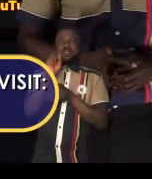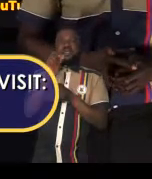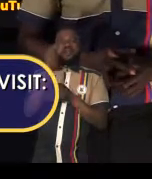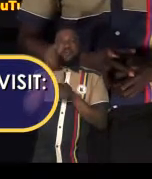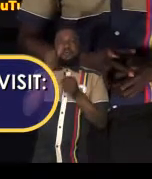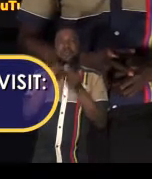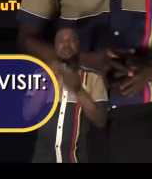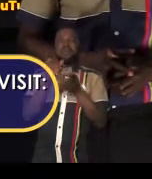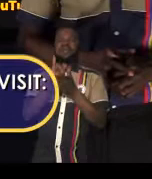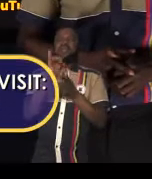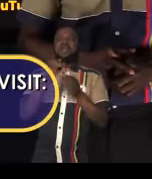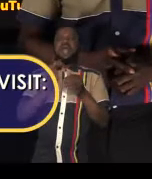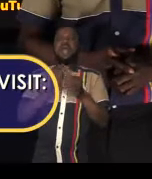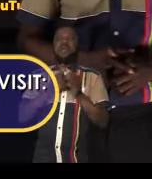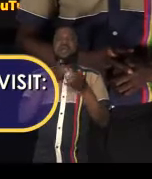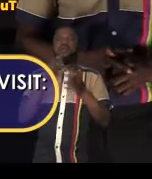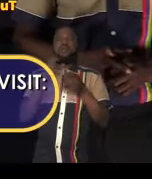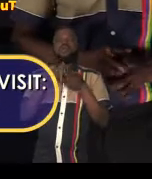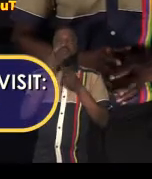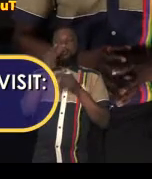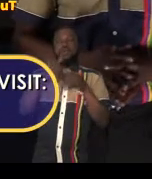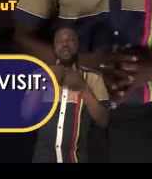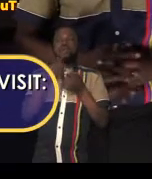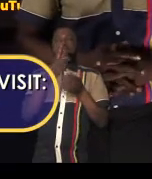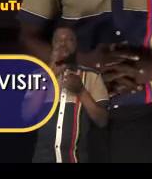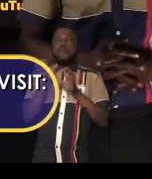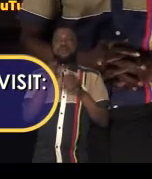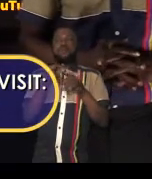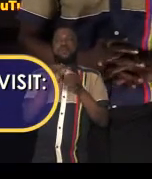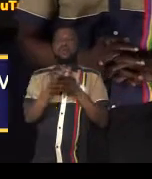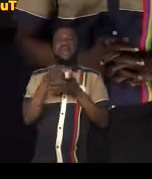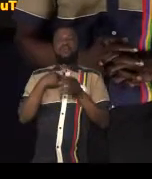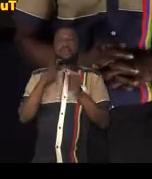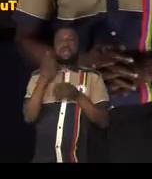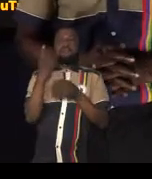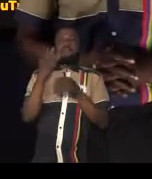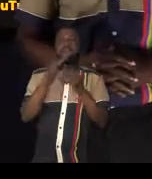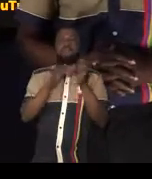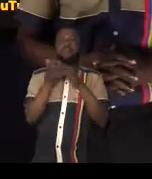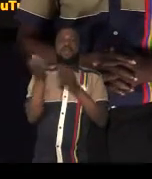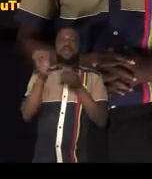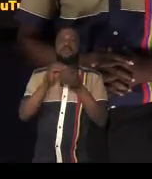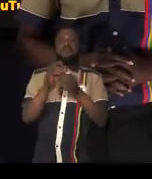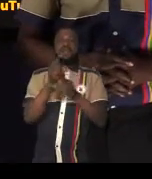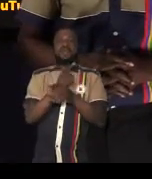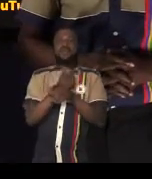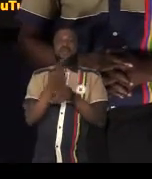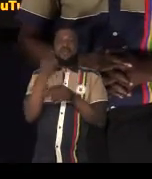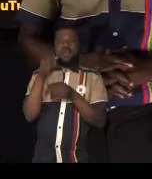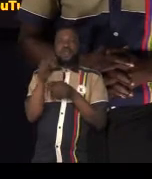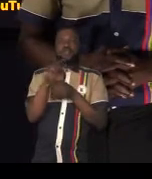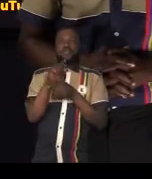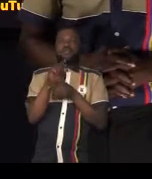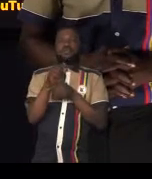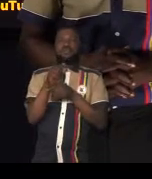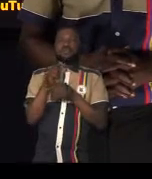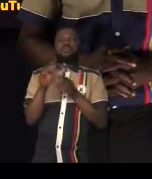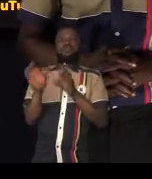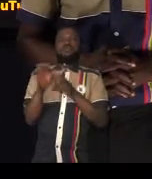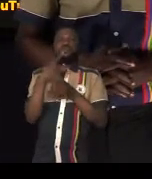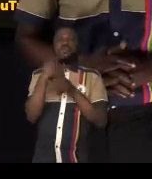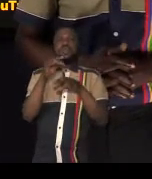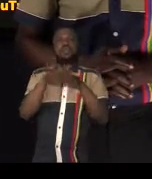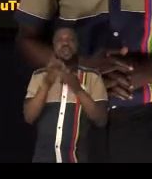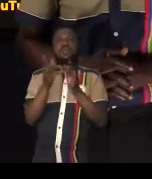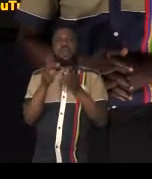bit.ly/LASUBEB-tests. Remember, that's our way of knowing how well you are performing so that we can build more fantastic lessons for you.